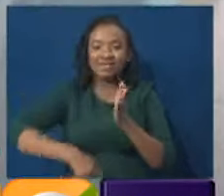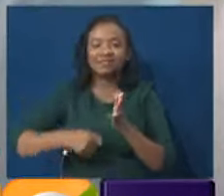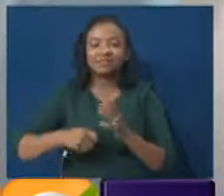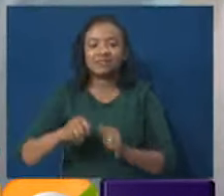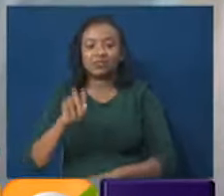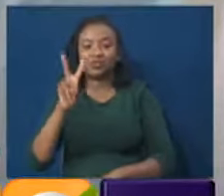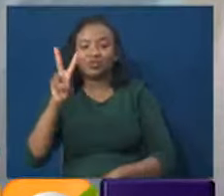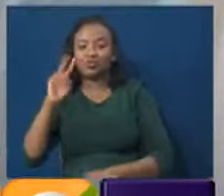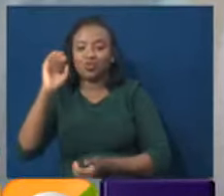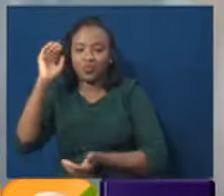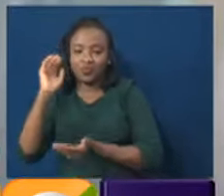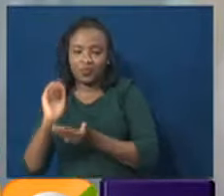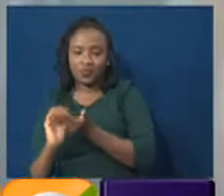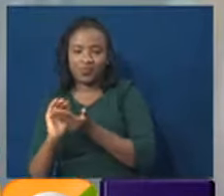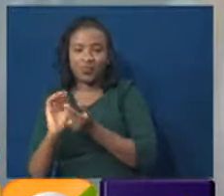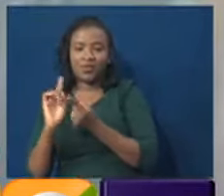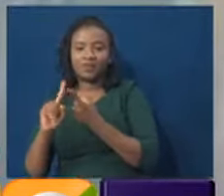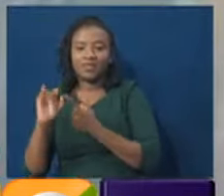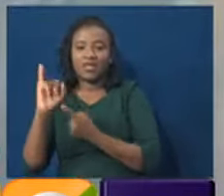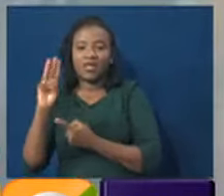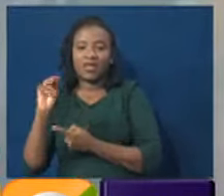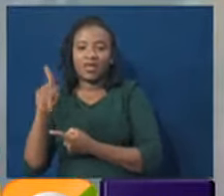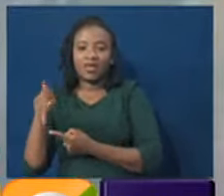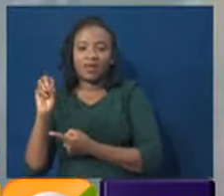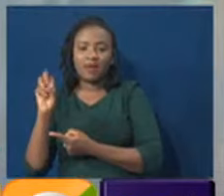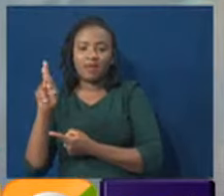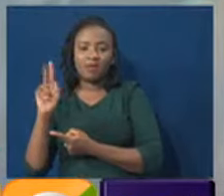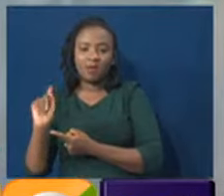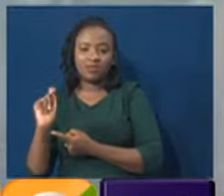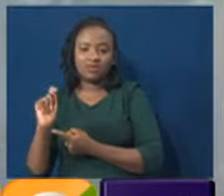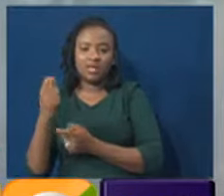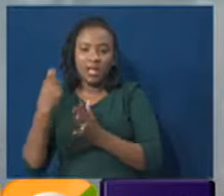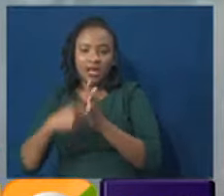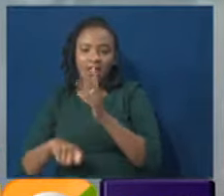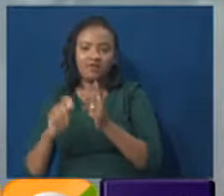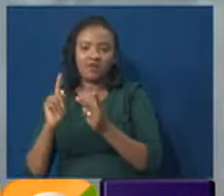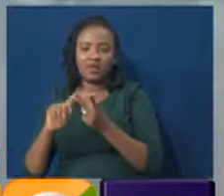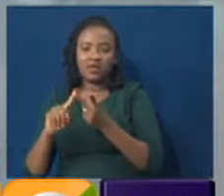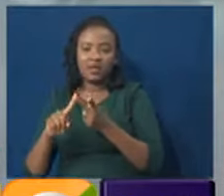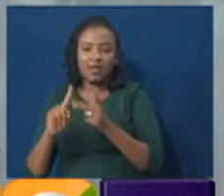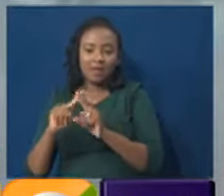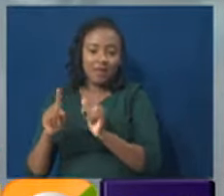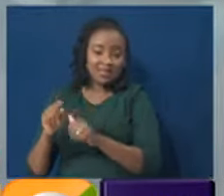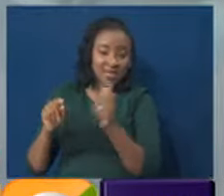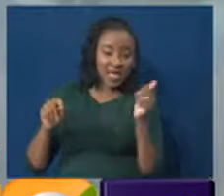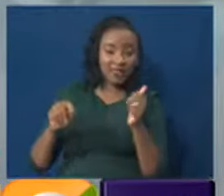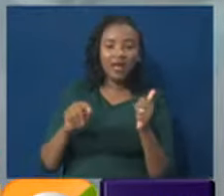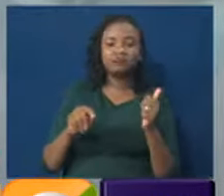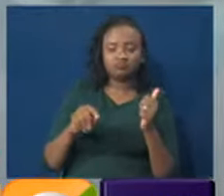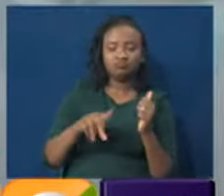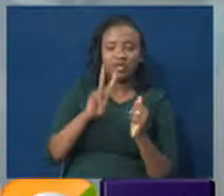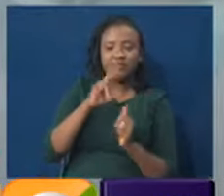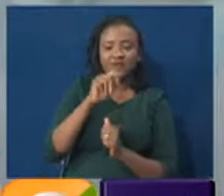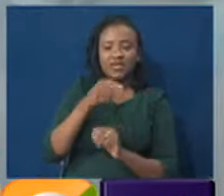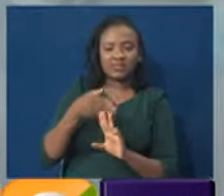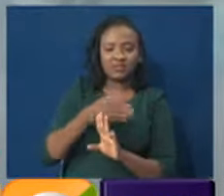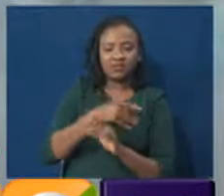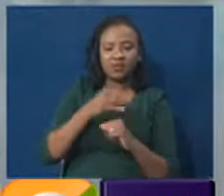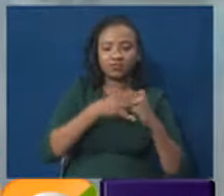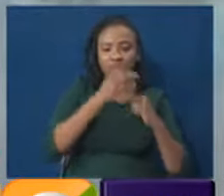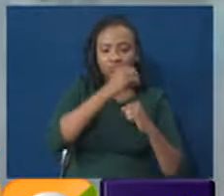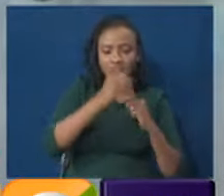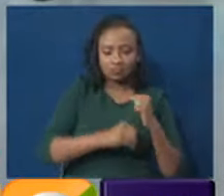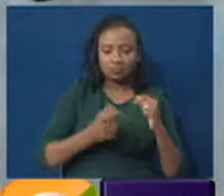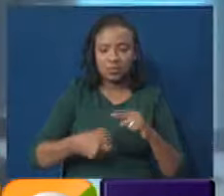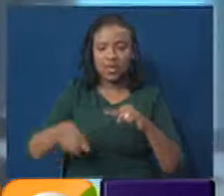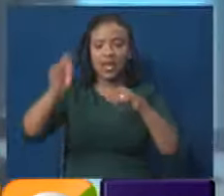import declaration levy. And another one, the VAT was increased by 100% from 8% to 16%. That